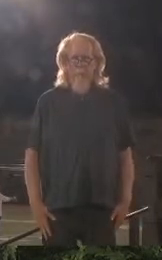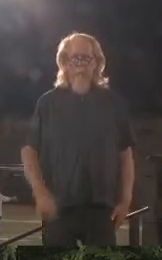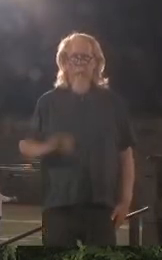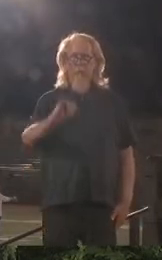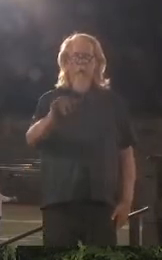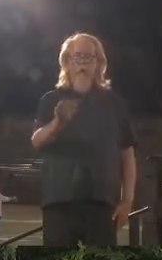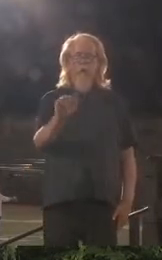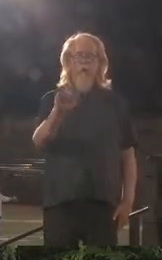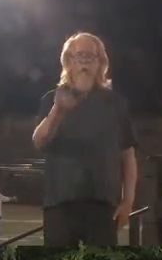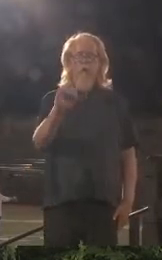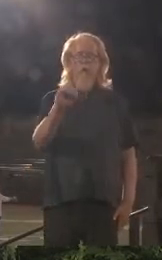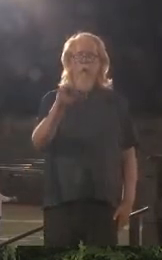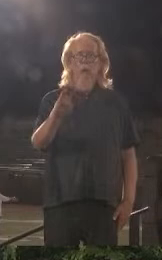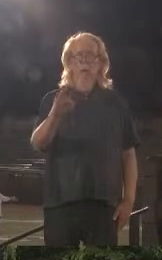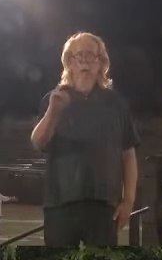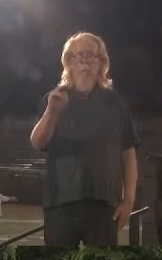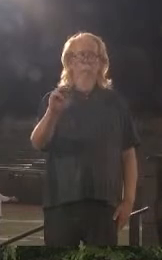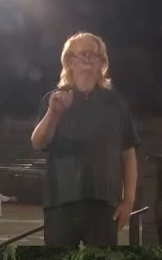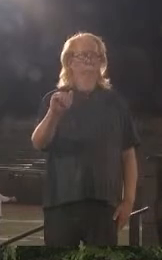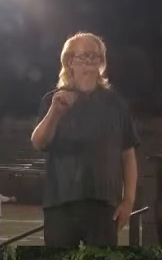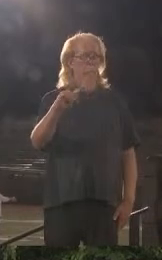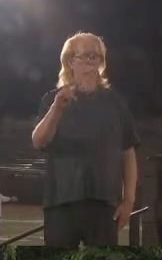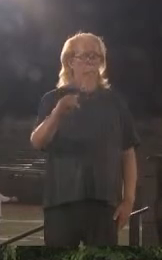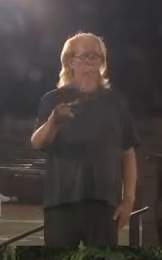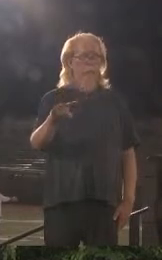Jacob E. Maltos.